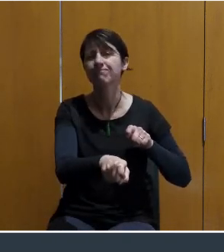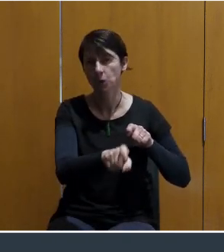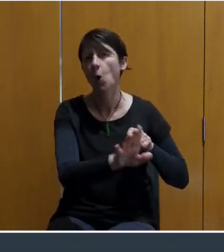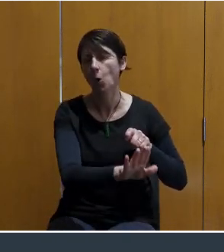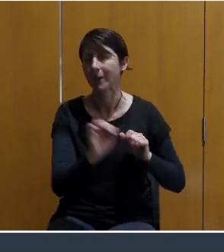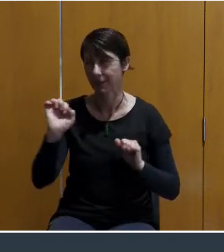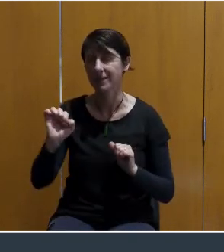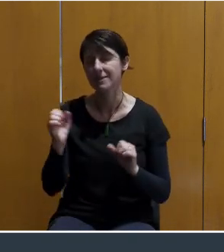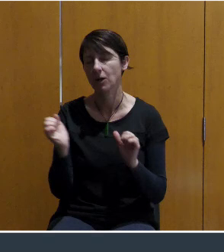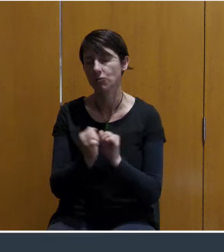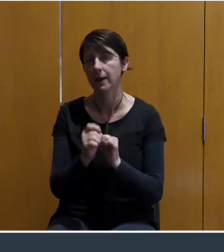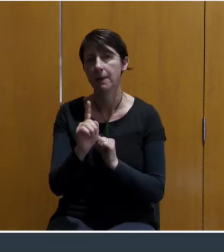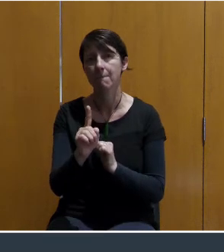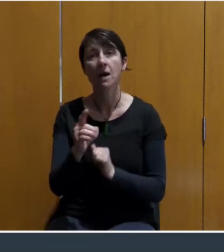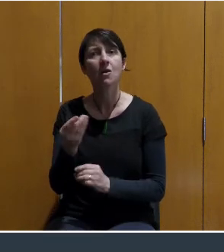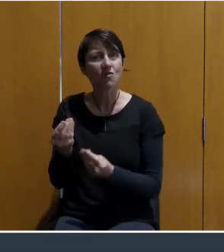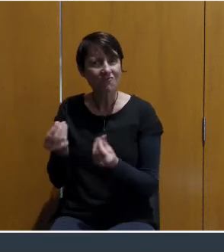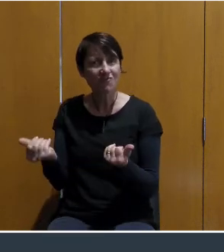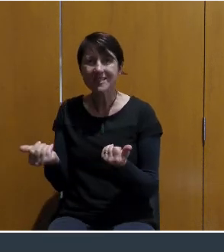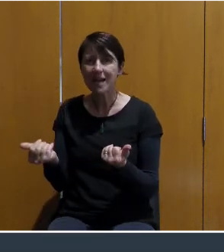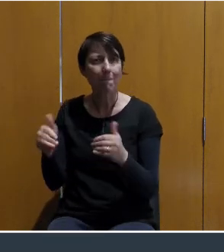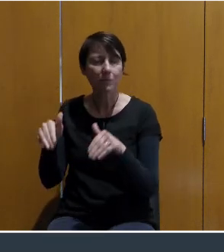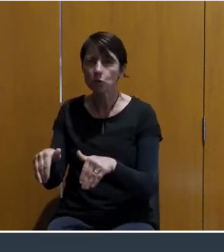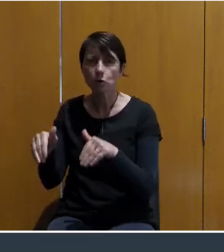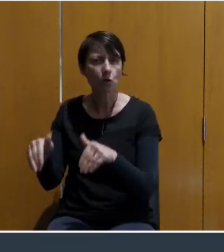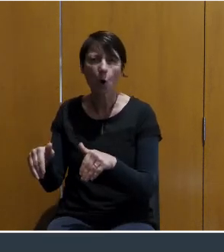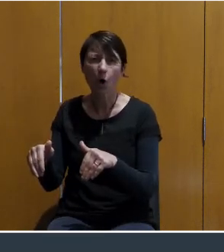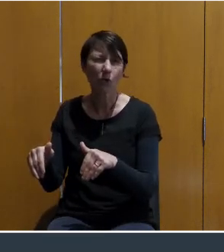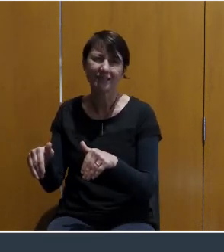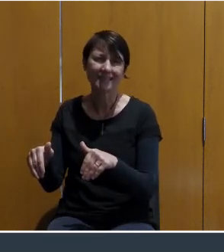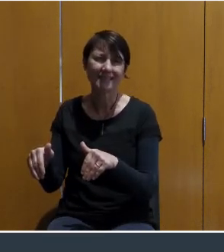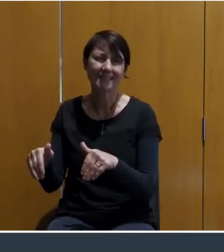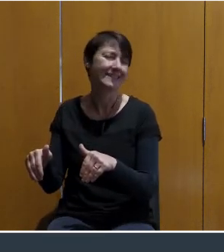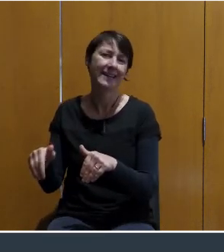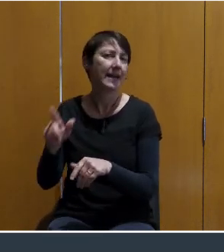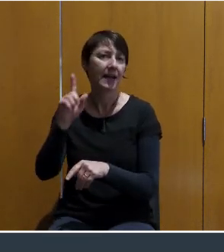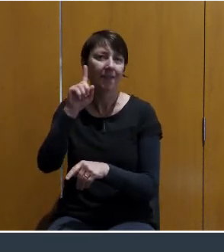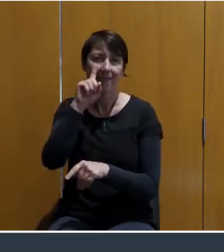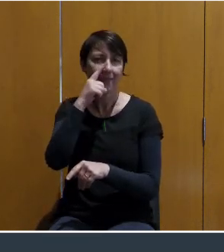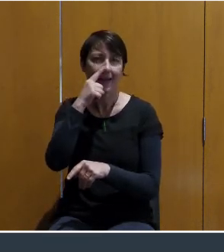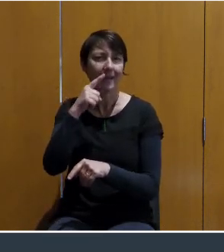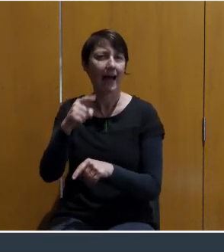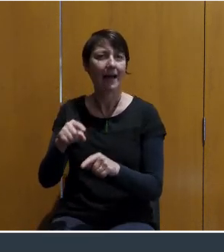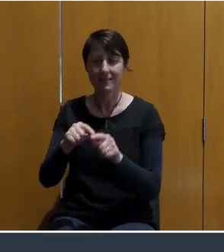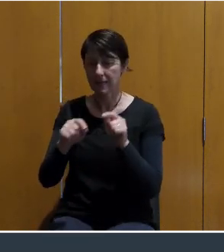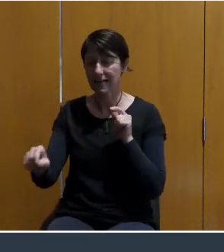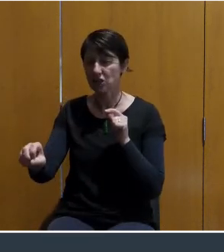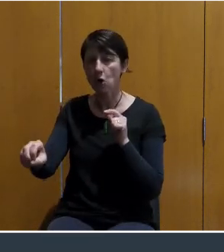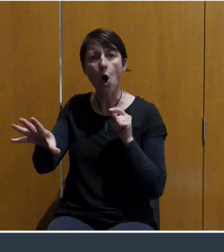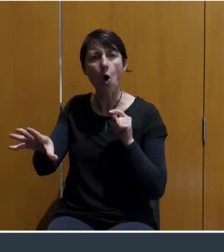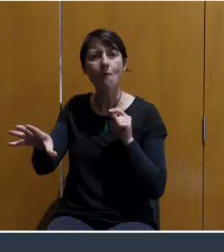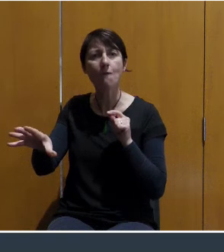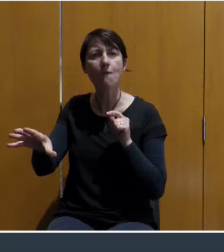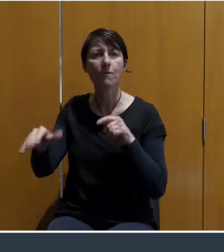for many dogs, they are not necessarily suited to exercising in a dog park situation. And the effect